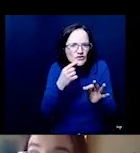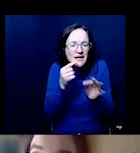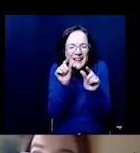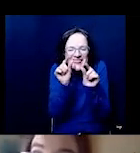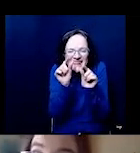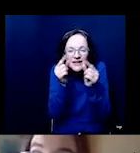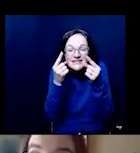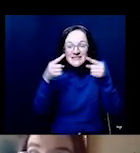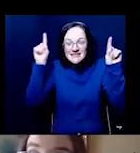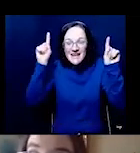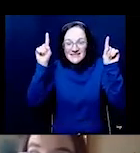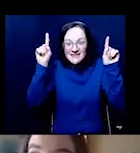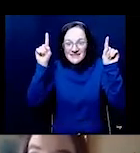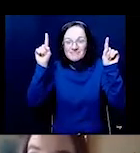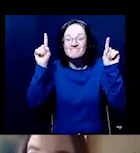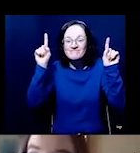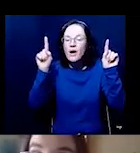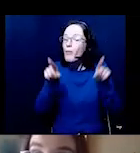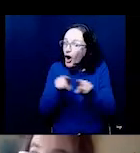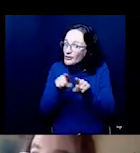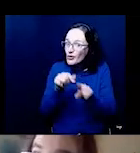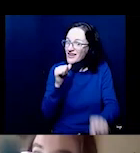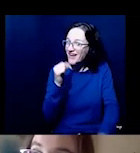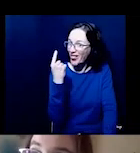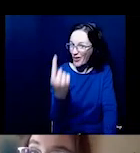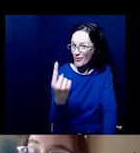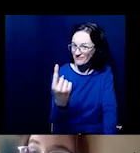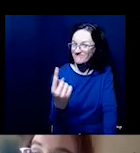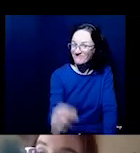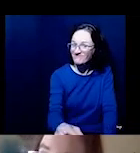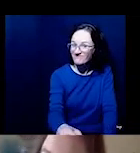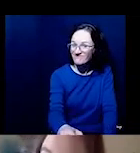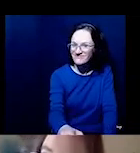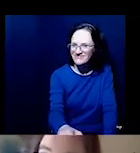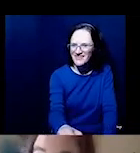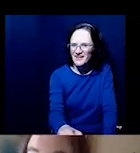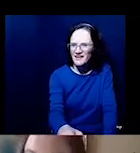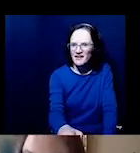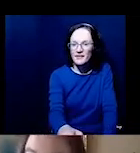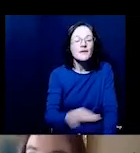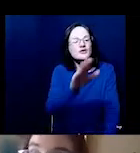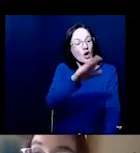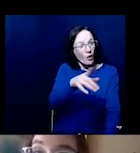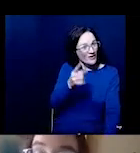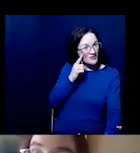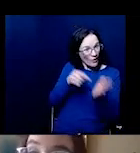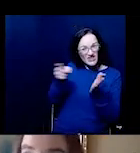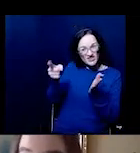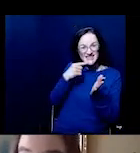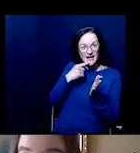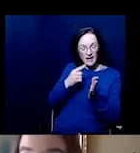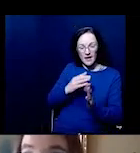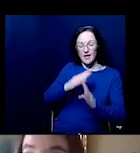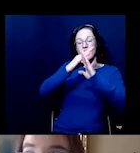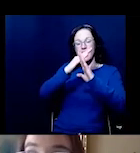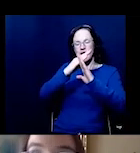not alone. You are not alone. It is true. The person was talking about how difficult it was just to get the accommodation. So a lot of people fear